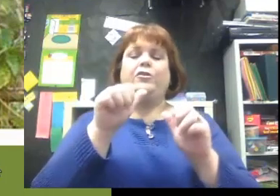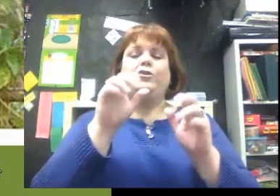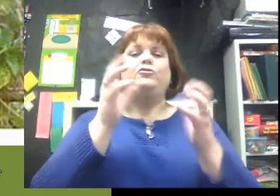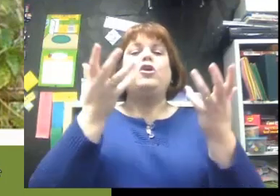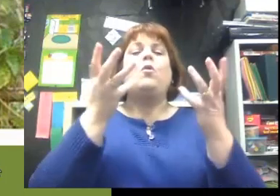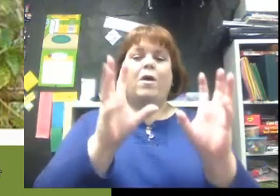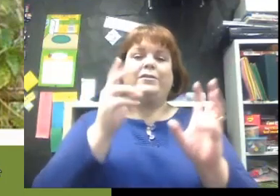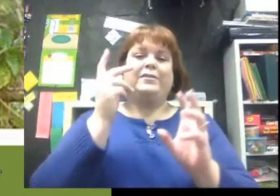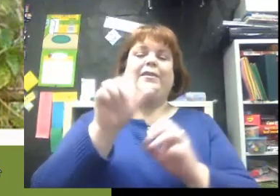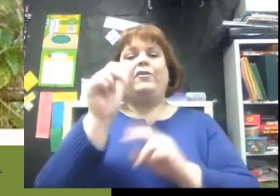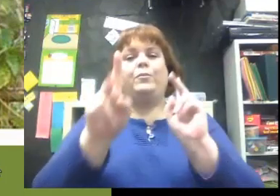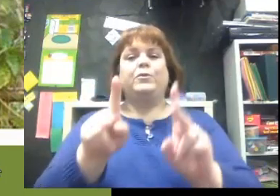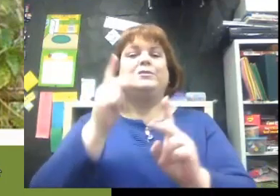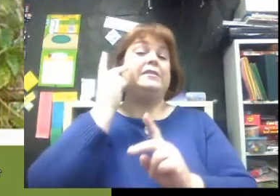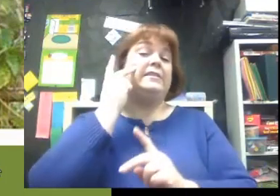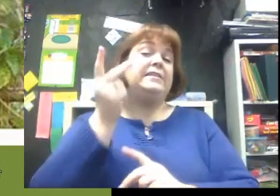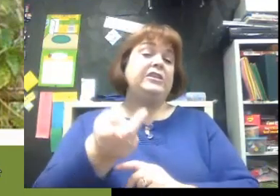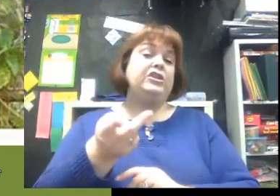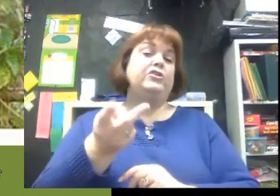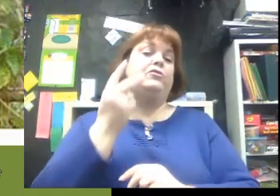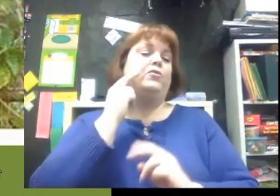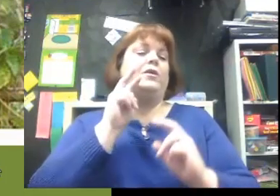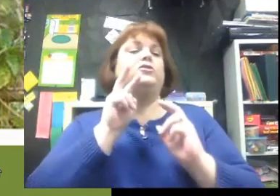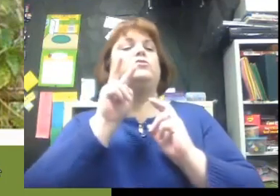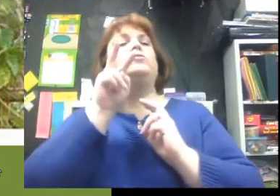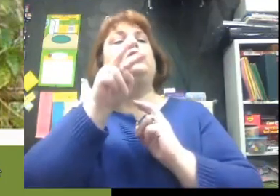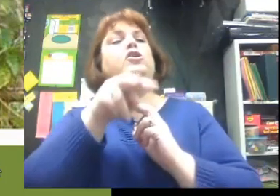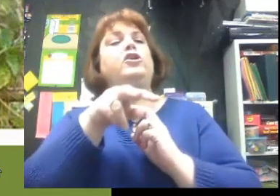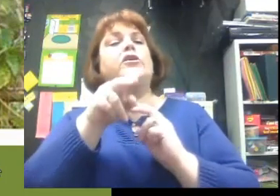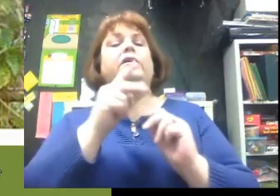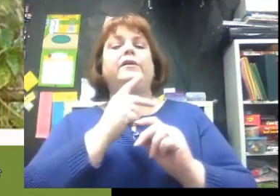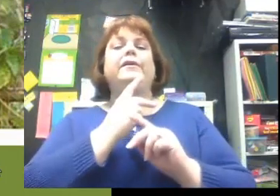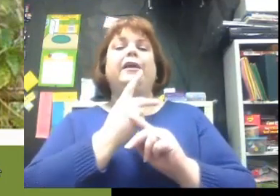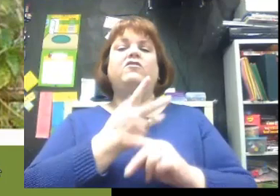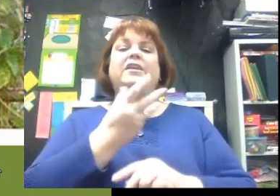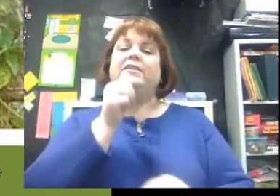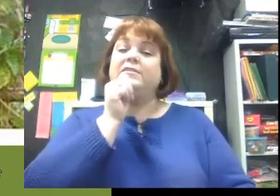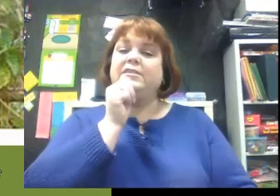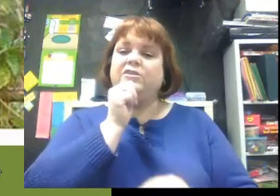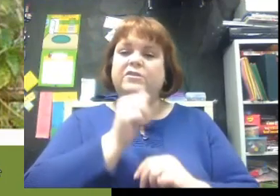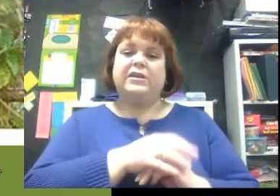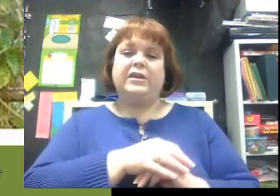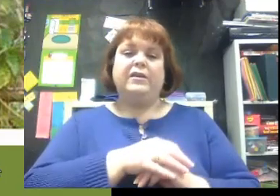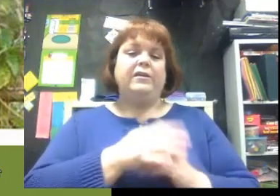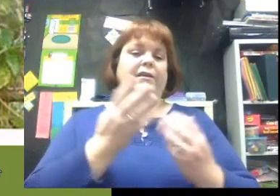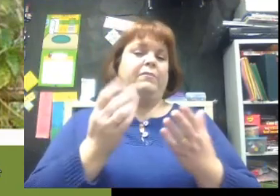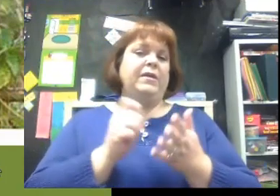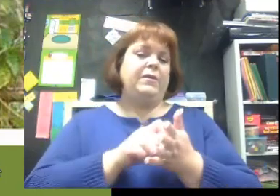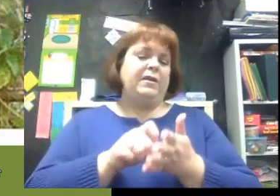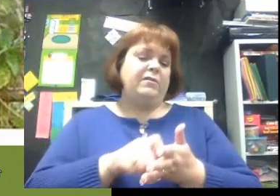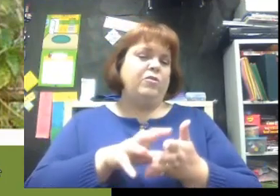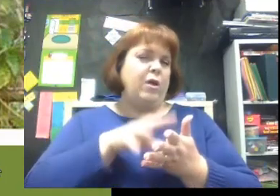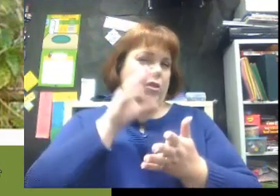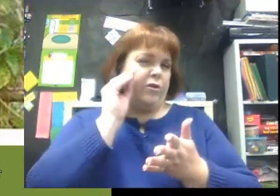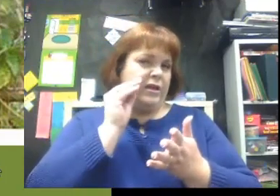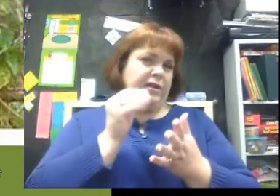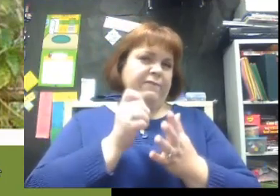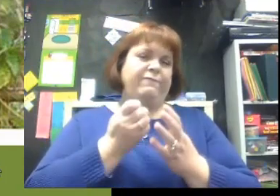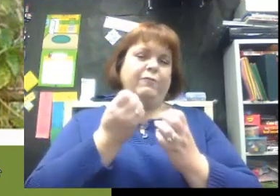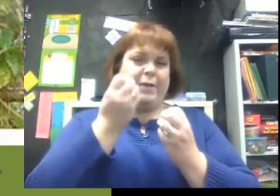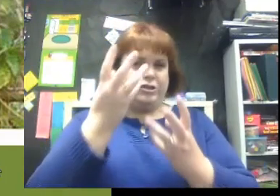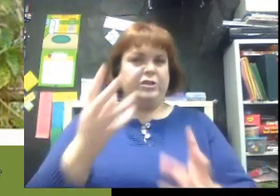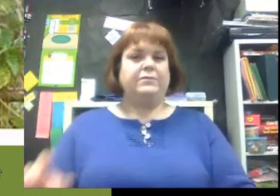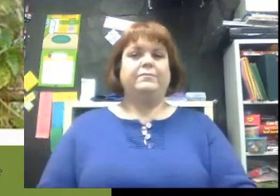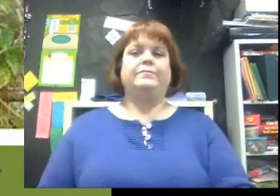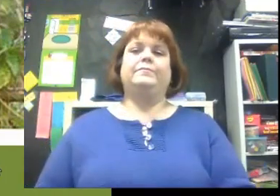you don't want the other person to see you. You want to look carefully and secretly. Maybe you are learning